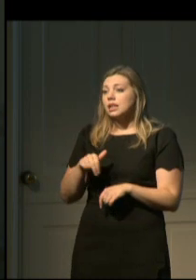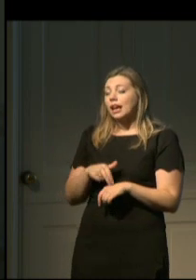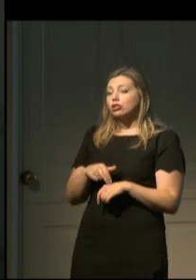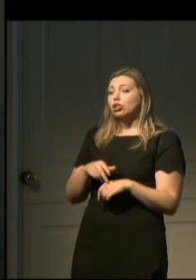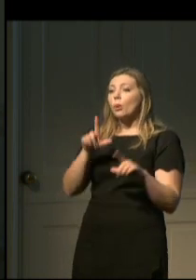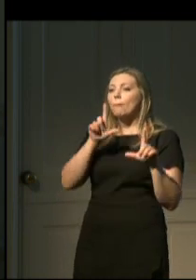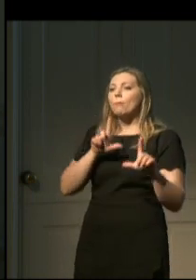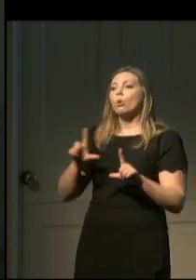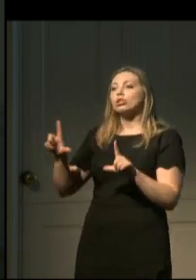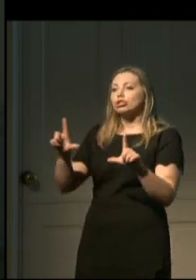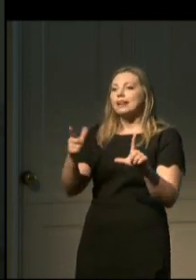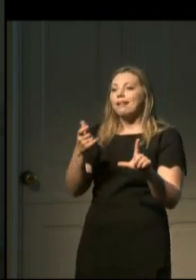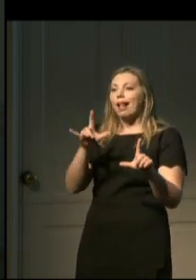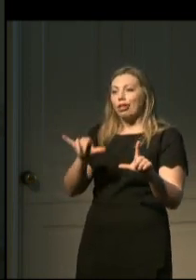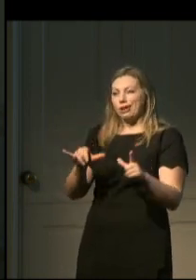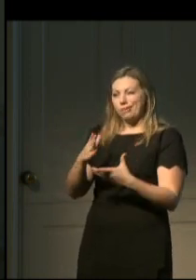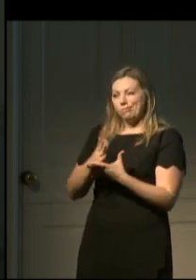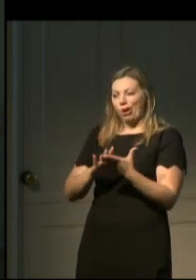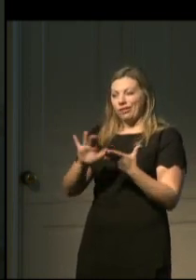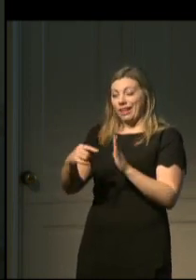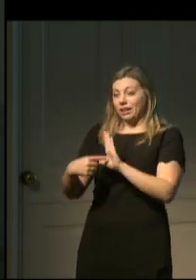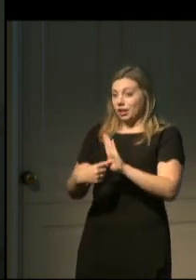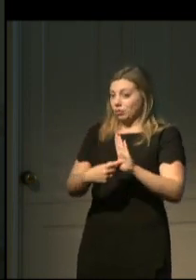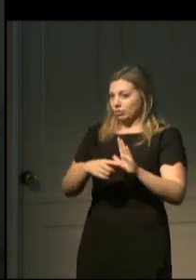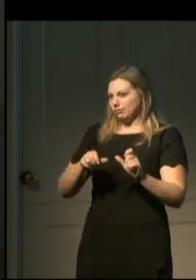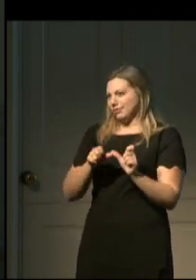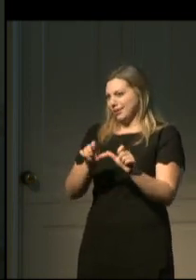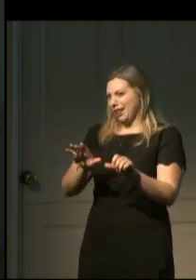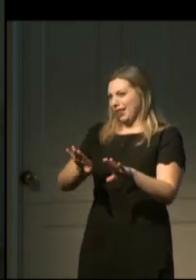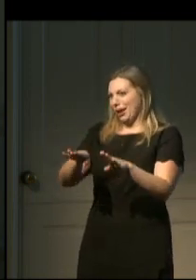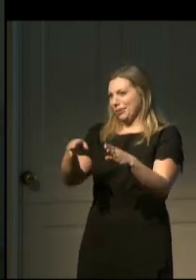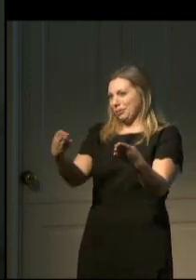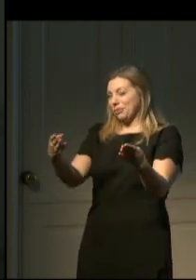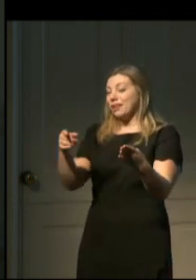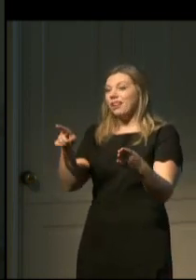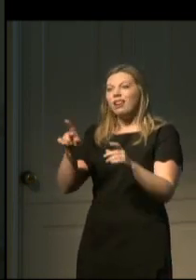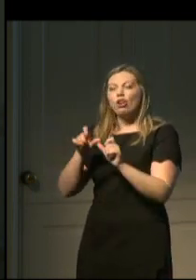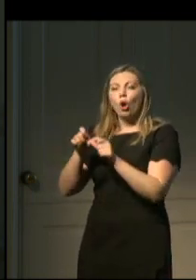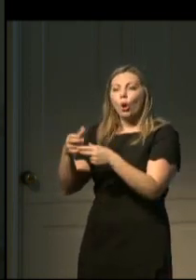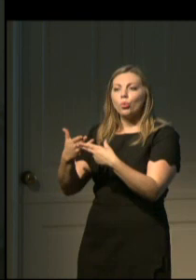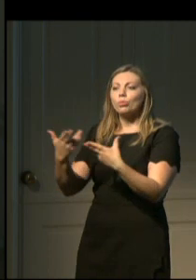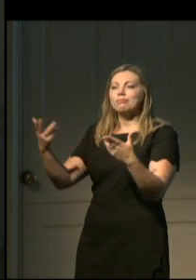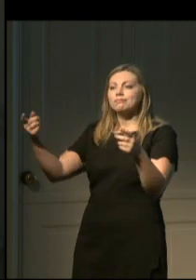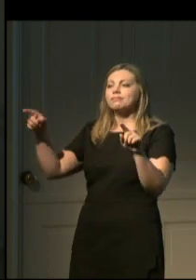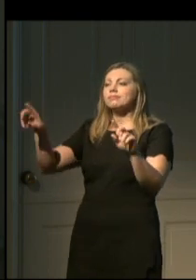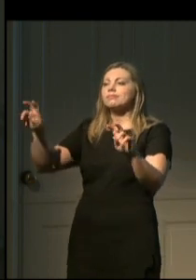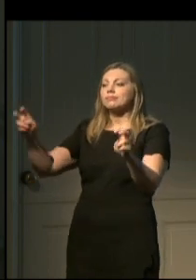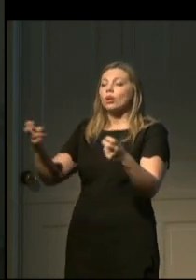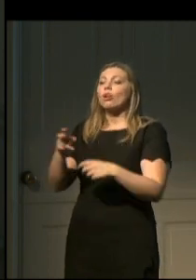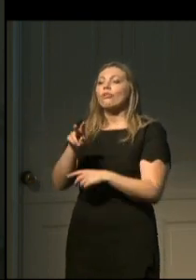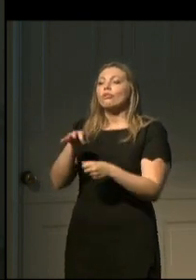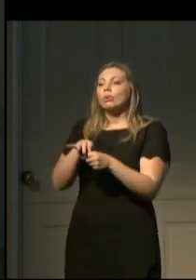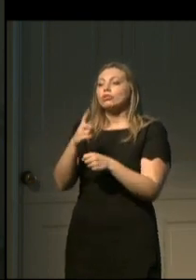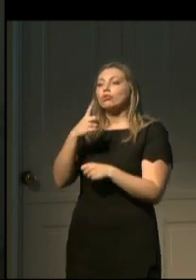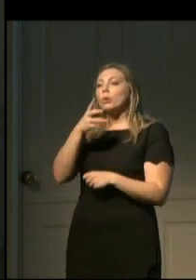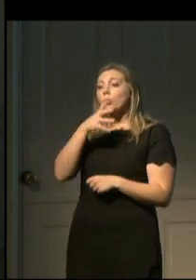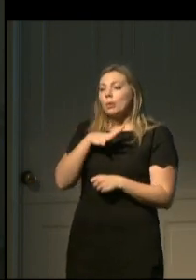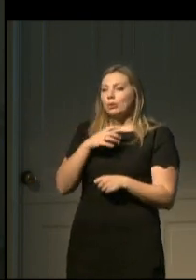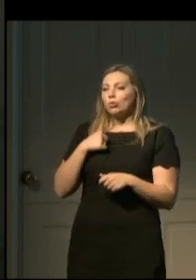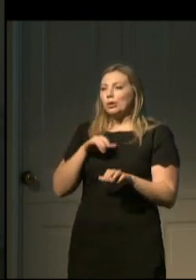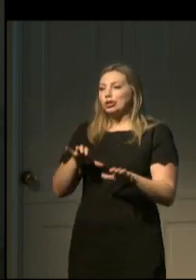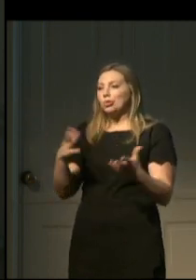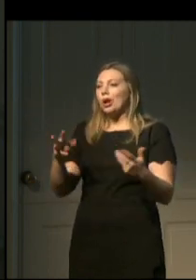of its exhibition that is still up if you haven't seen it, called Votes for Women, where we did a wiki